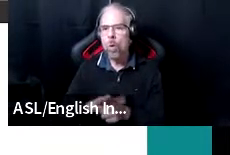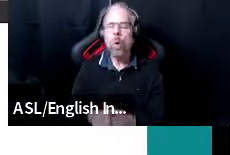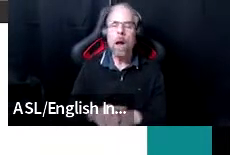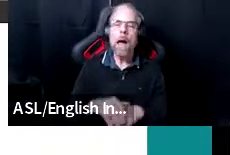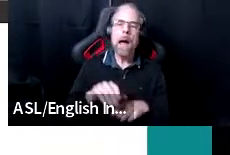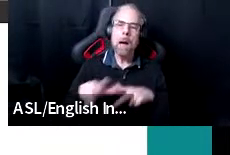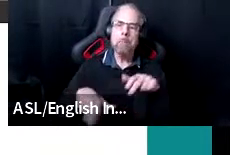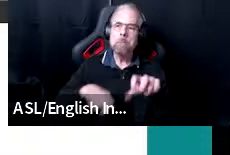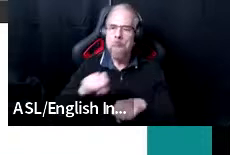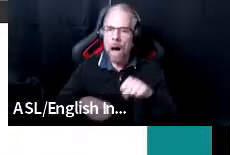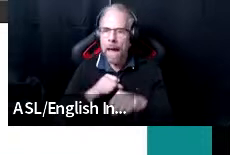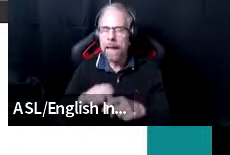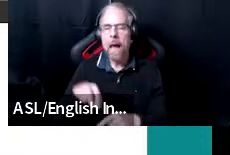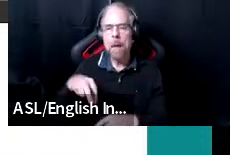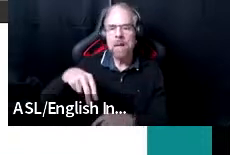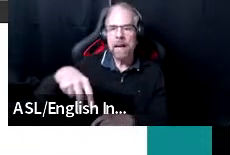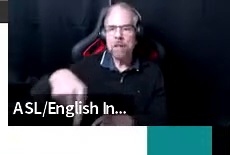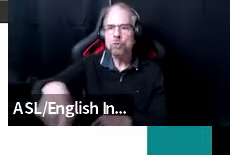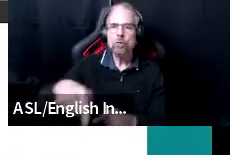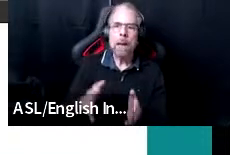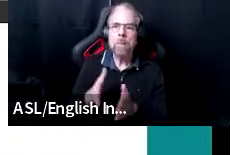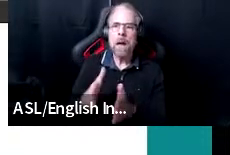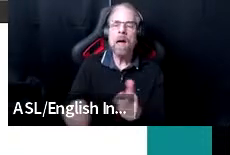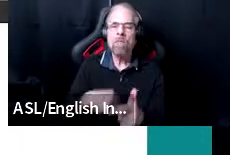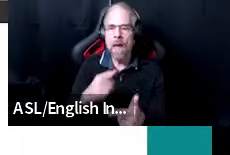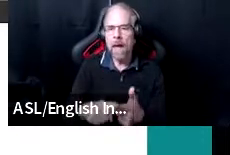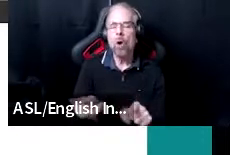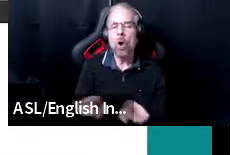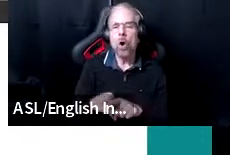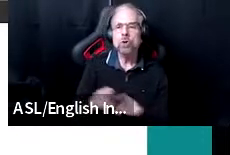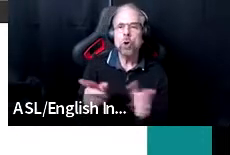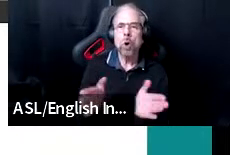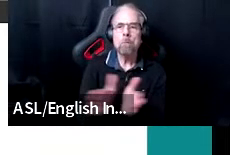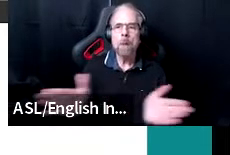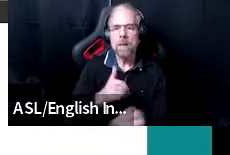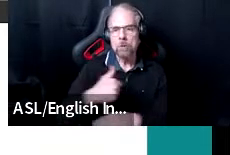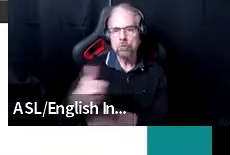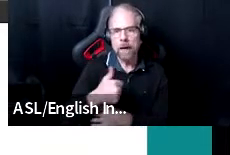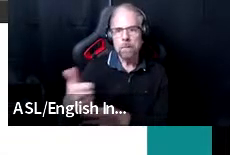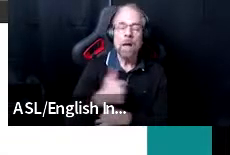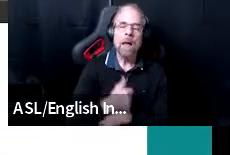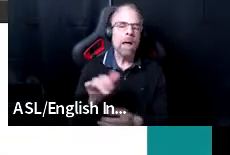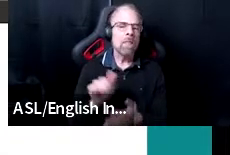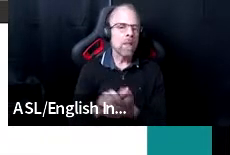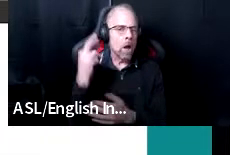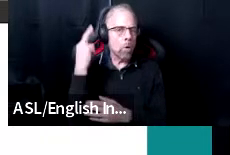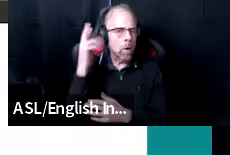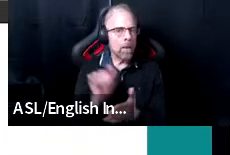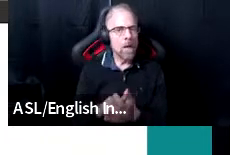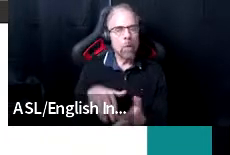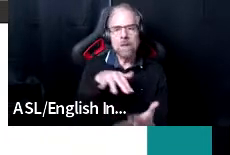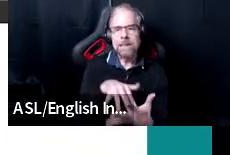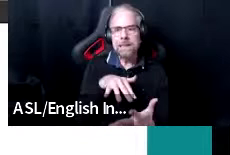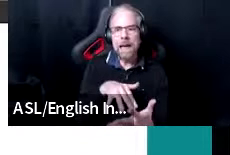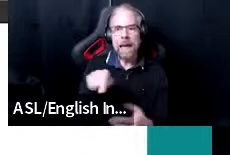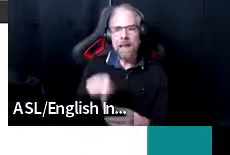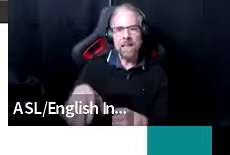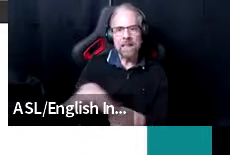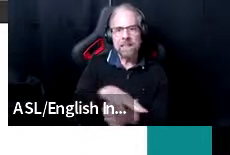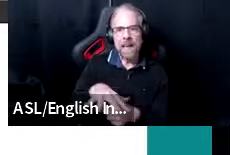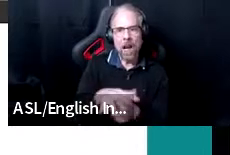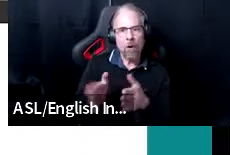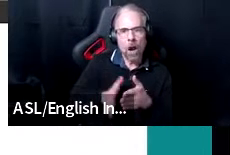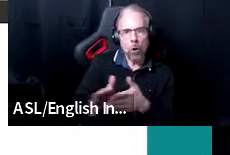public transportation. So these are the reasons why we are studying this corridor